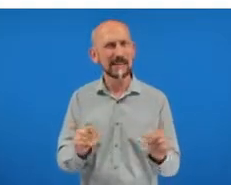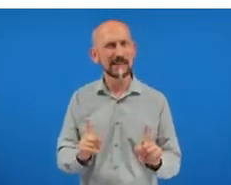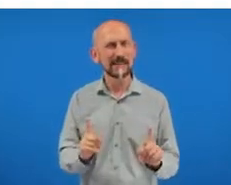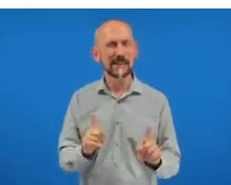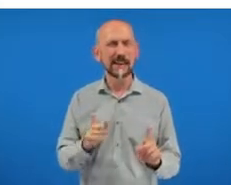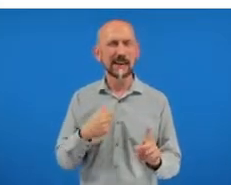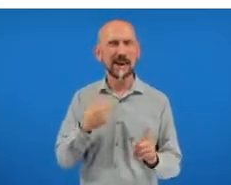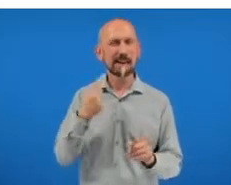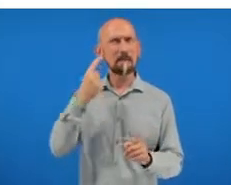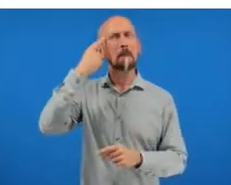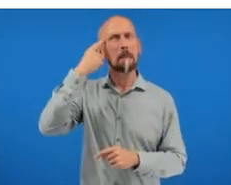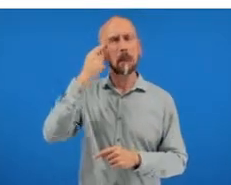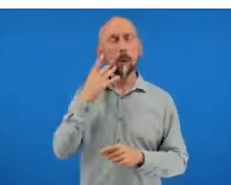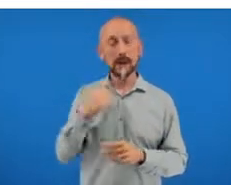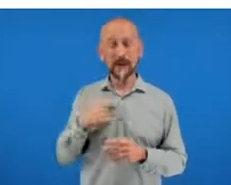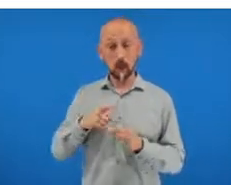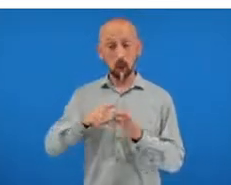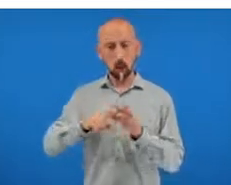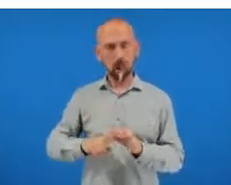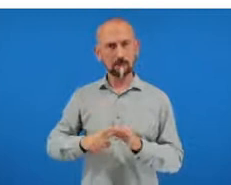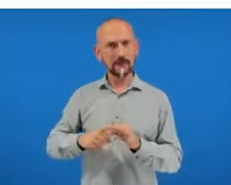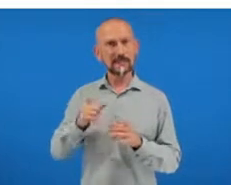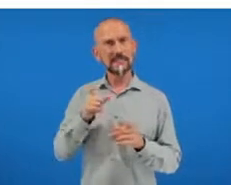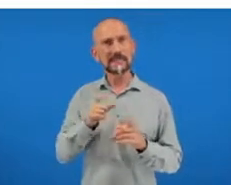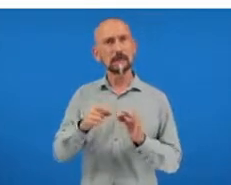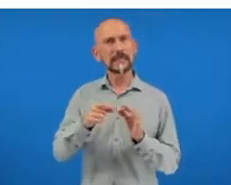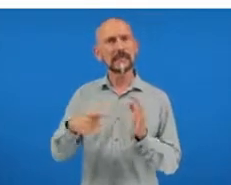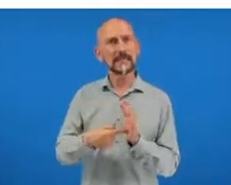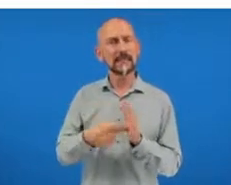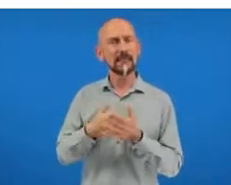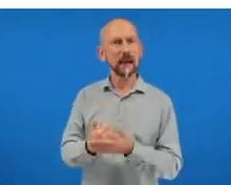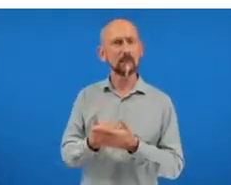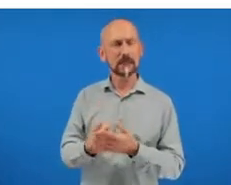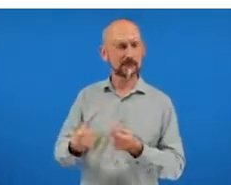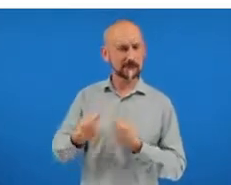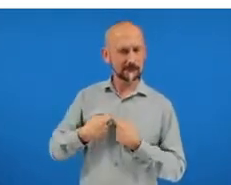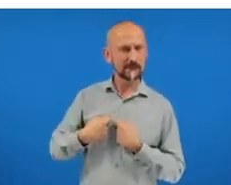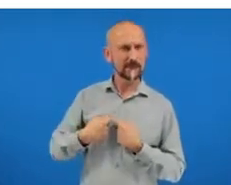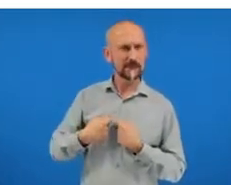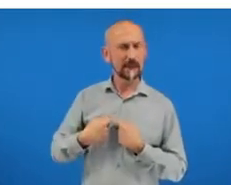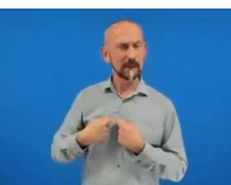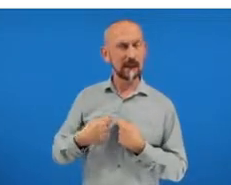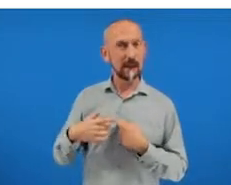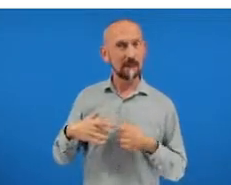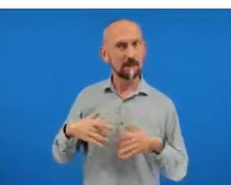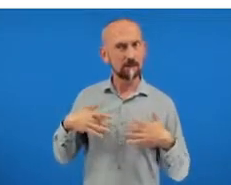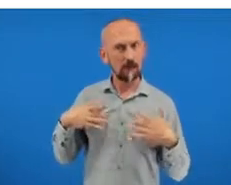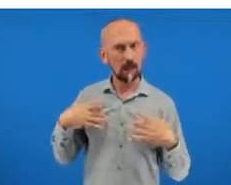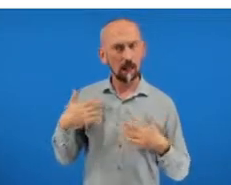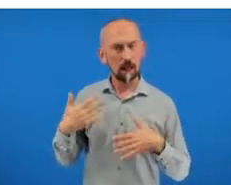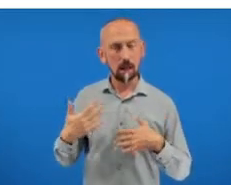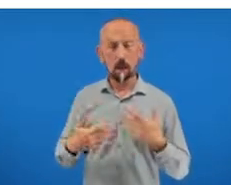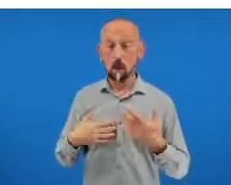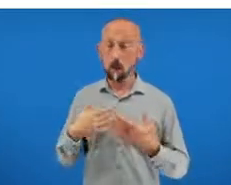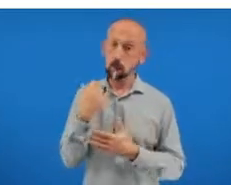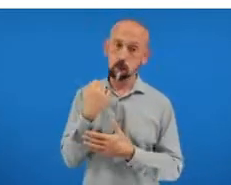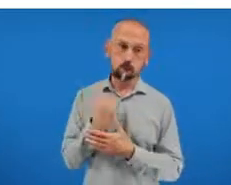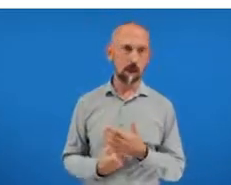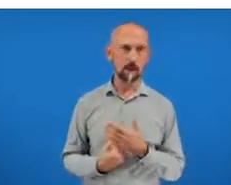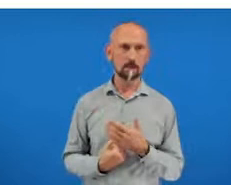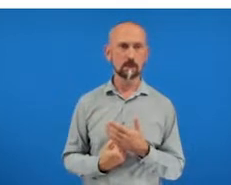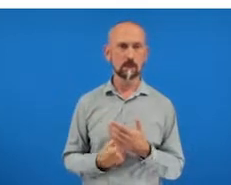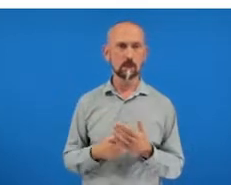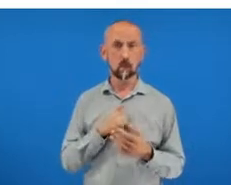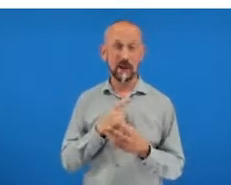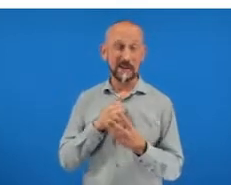first qualified as a CBT therapist. I remember feeling really overwhelmed after a year of really intensive teaching